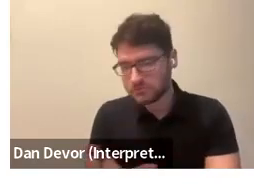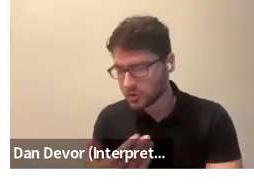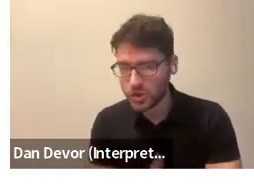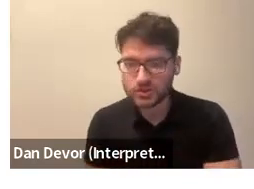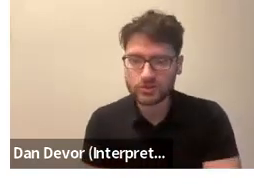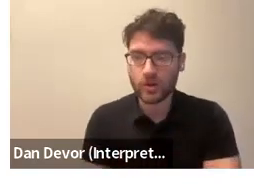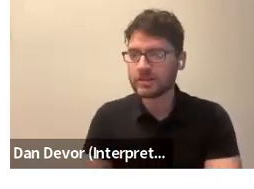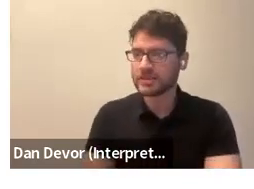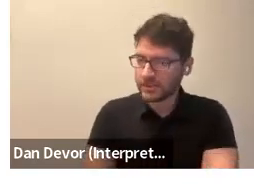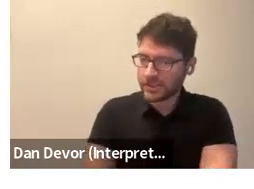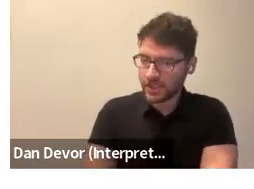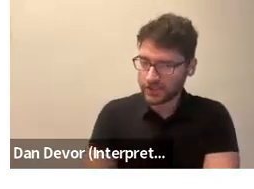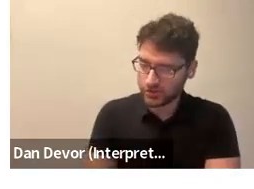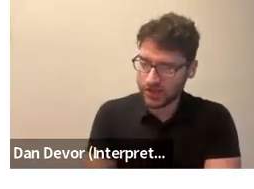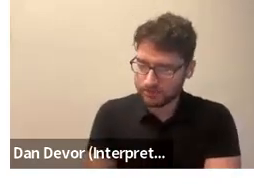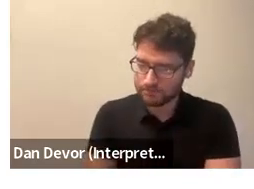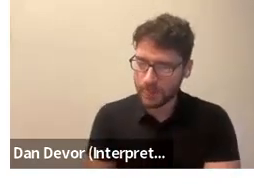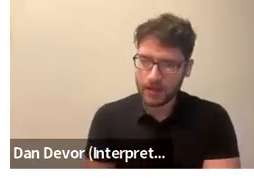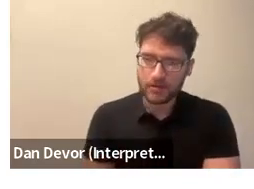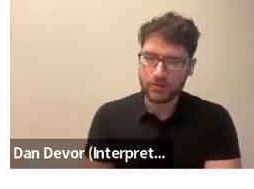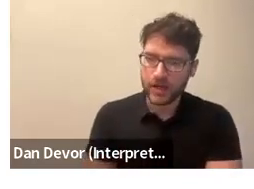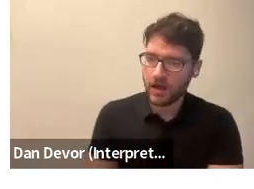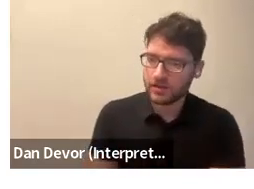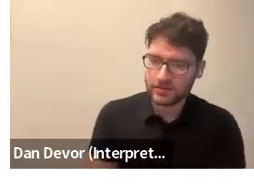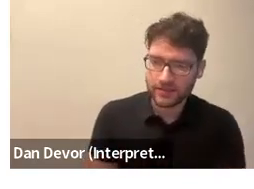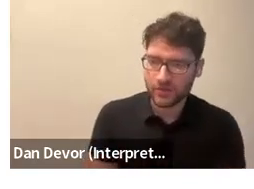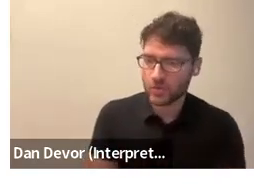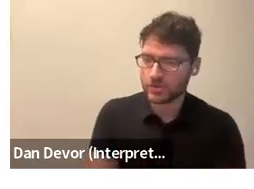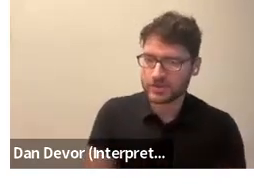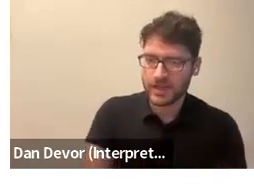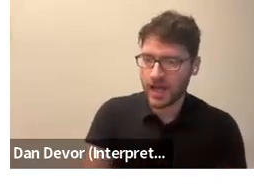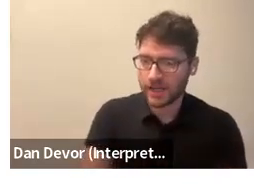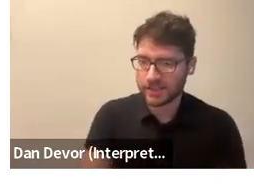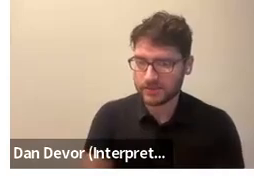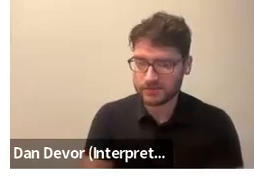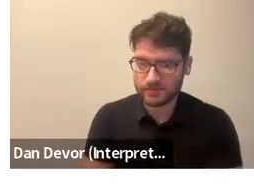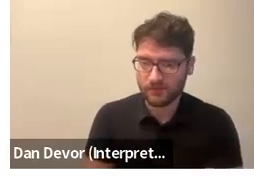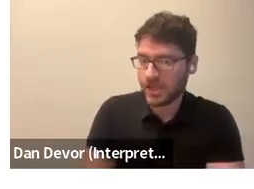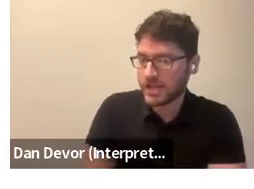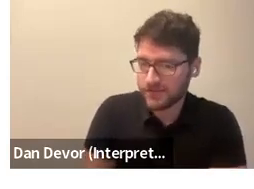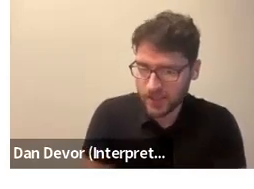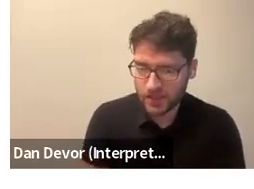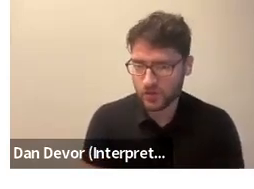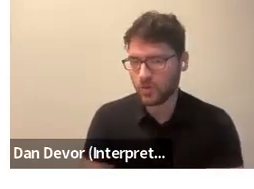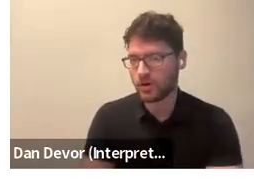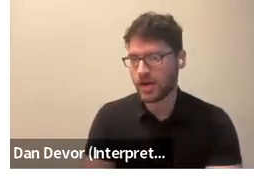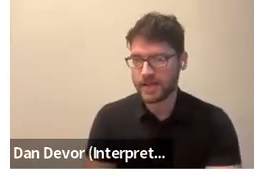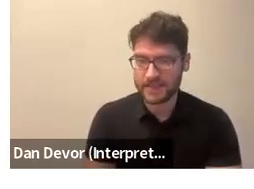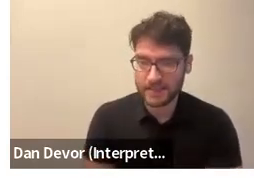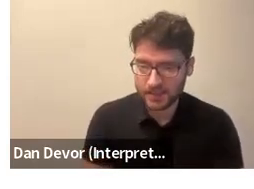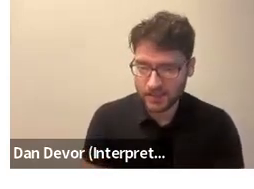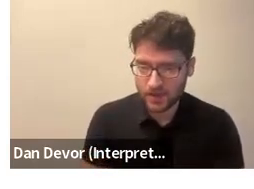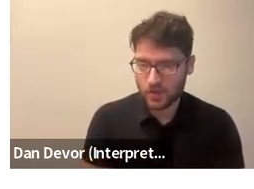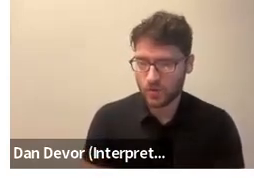tree looks relatively like a tree, but if you were to sign philosophy